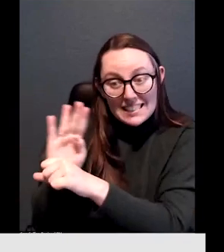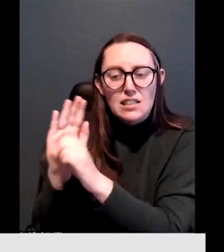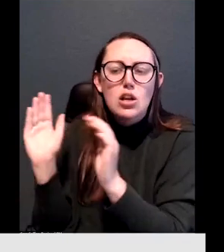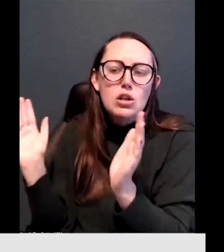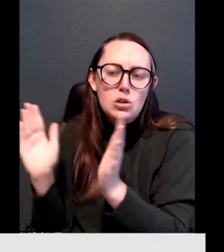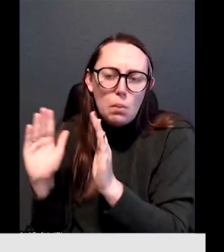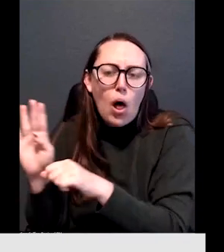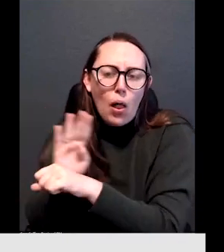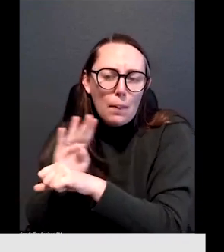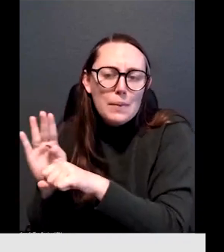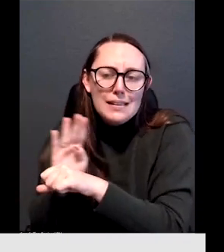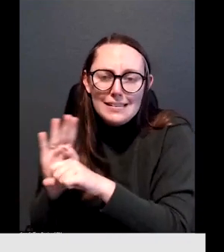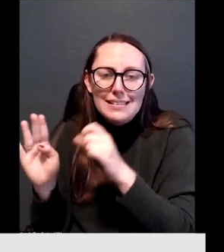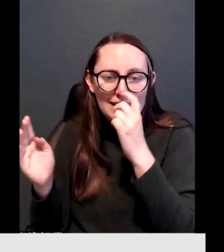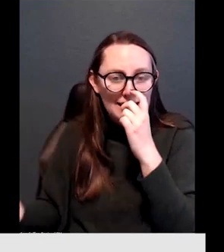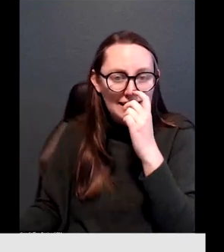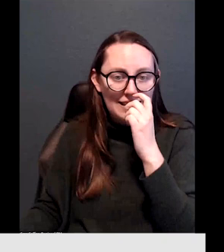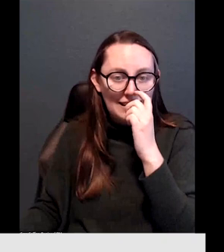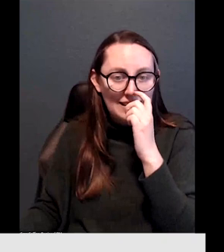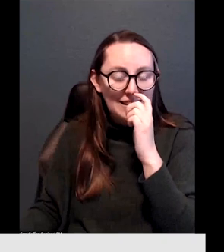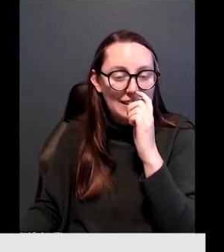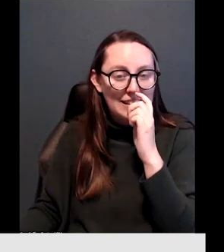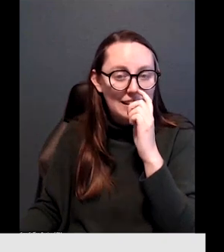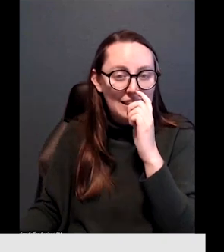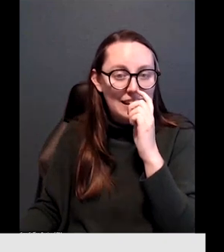essentially residential service is fine for them.